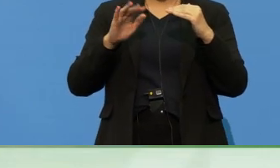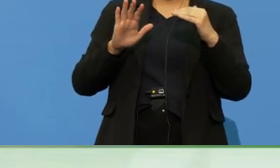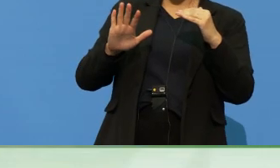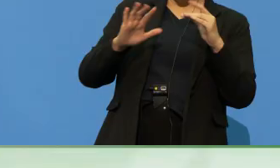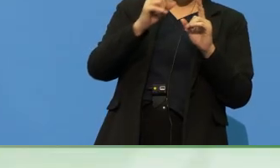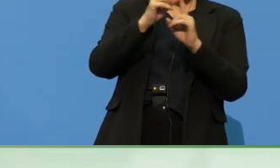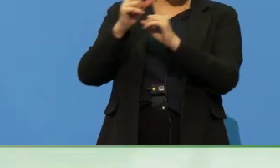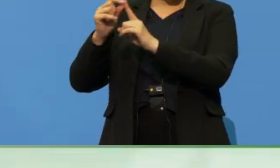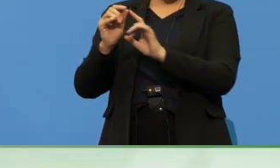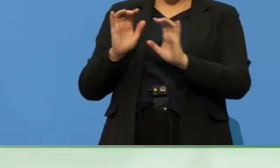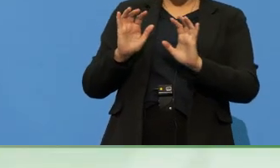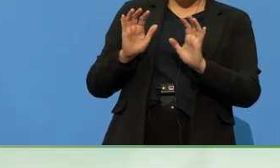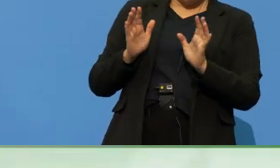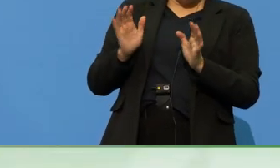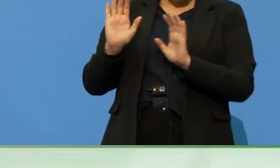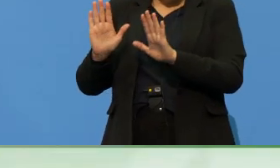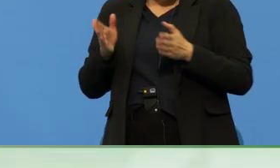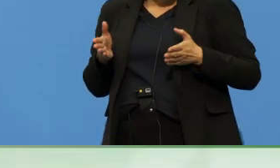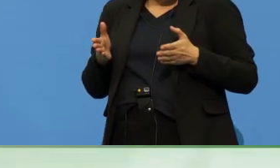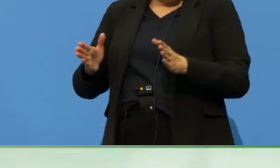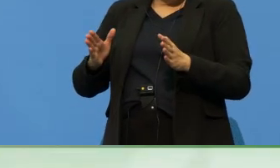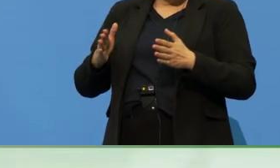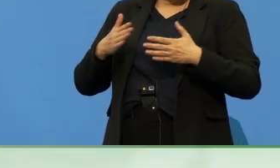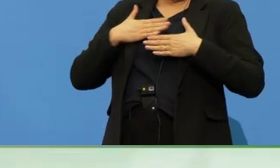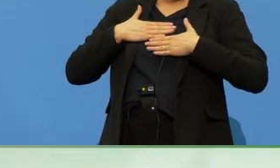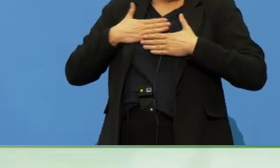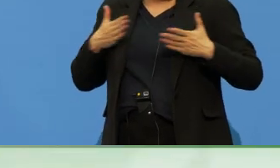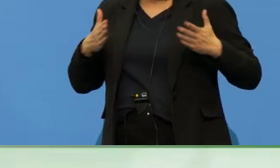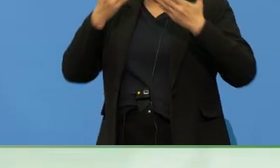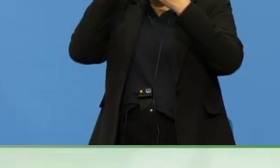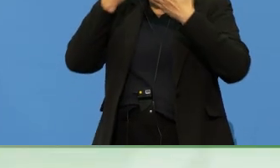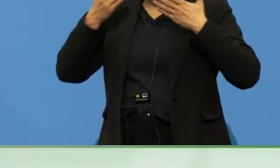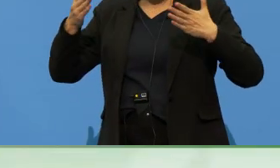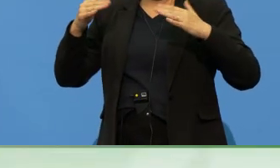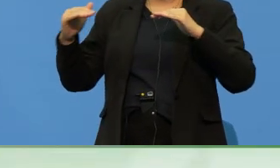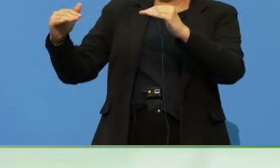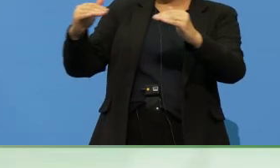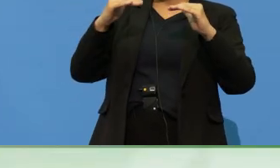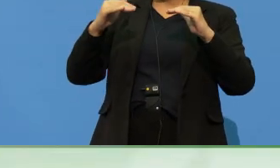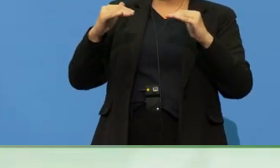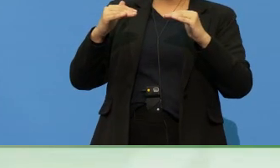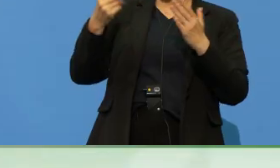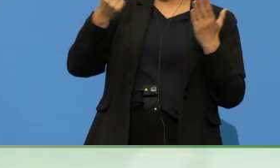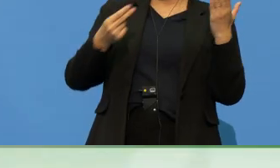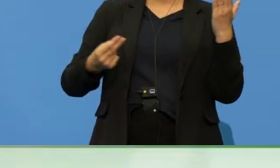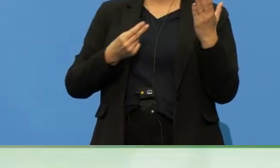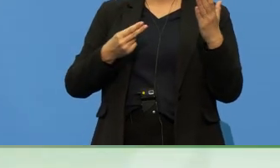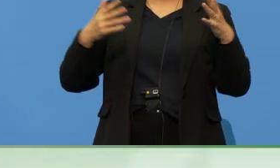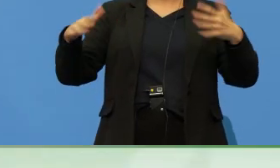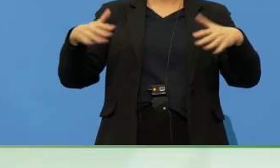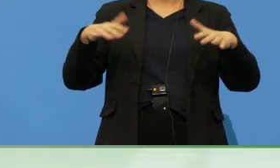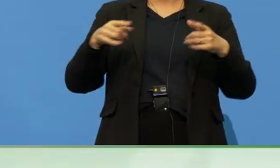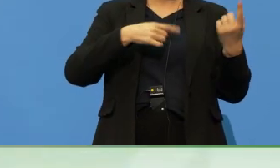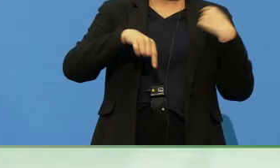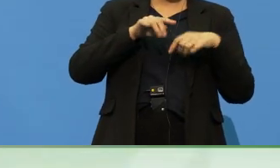means to be human, actually, by going with universal design. In your ambition, you are raising the bar, which is, I think,